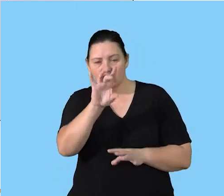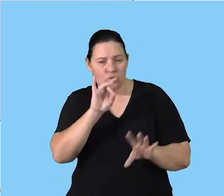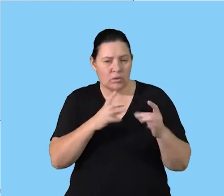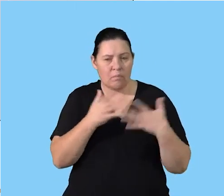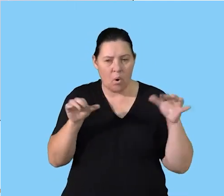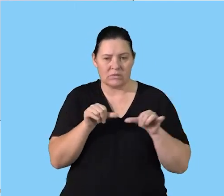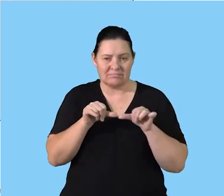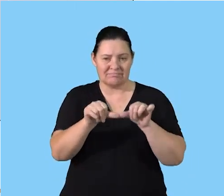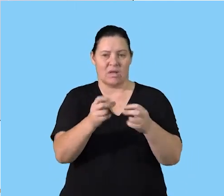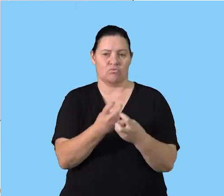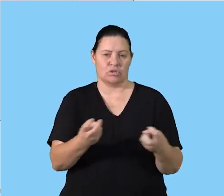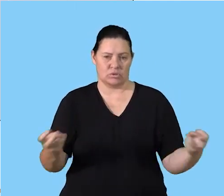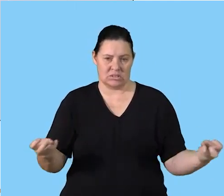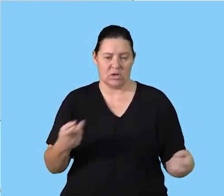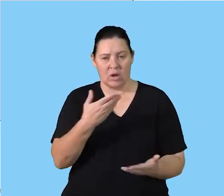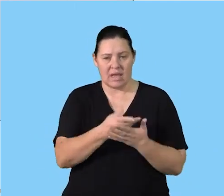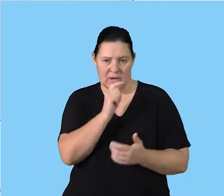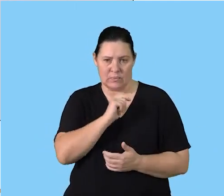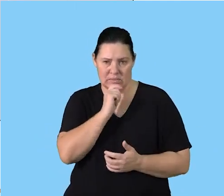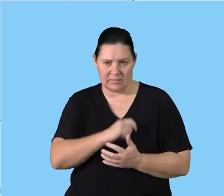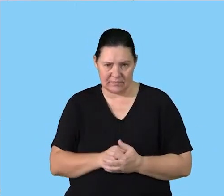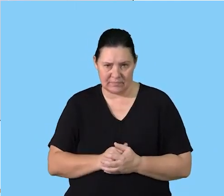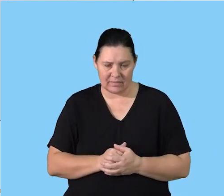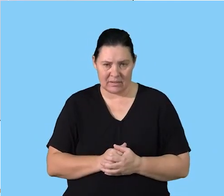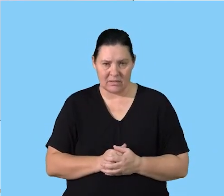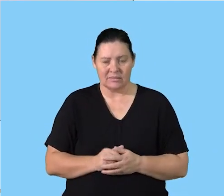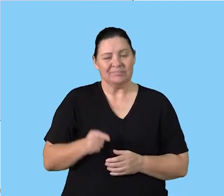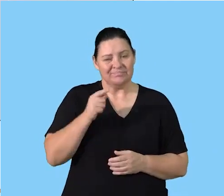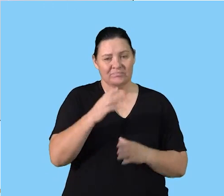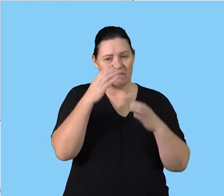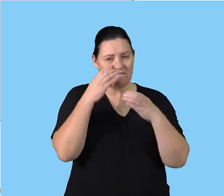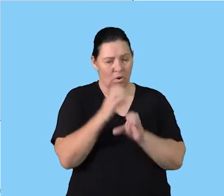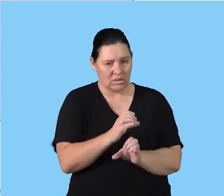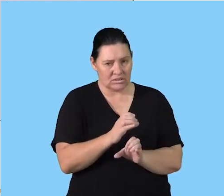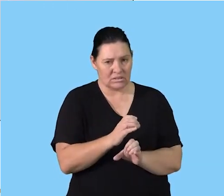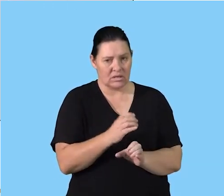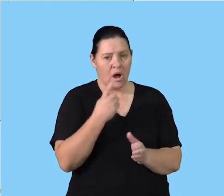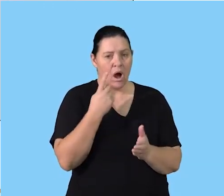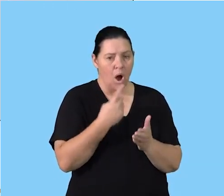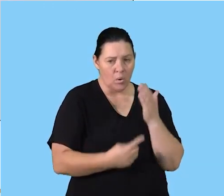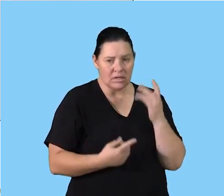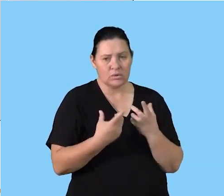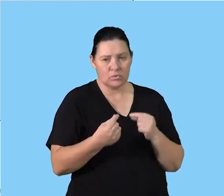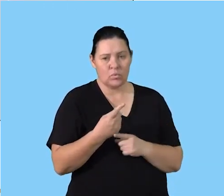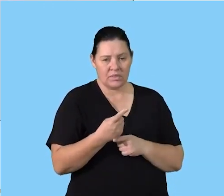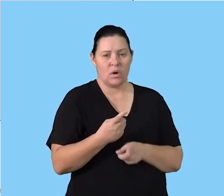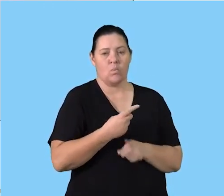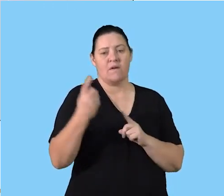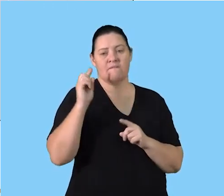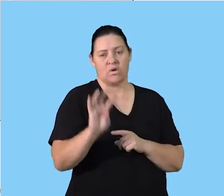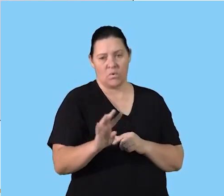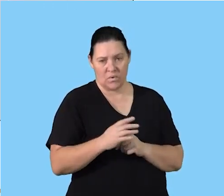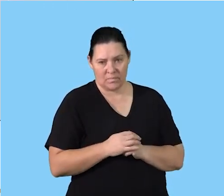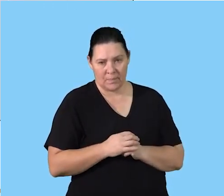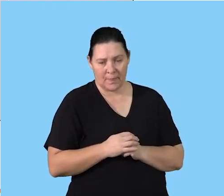sustainable resources for use. So here, this focus will only be dealt with in week number 4. Then